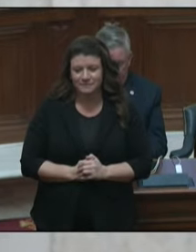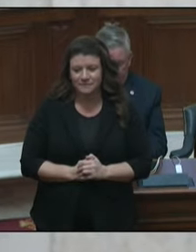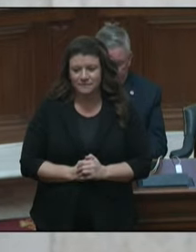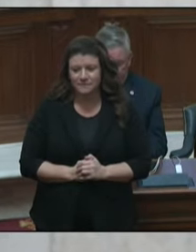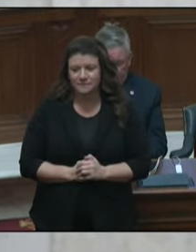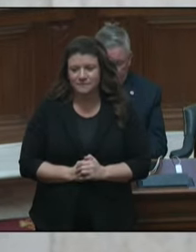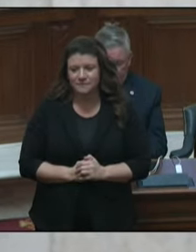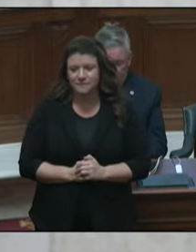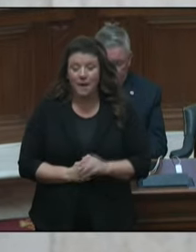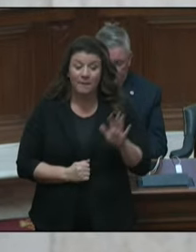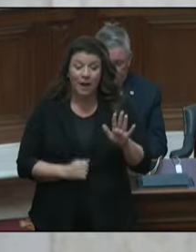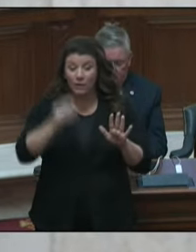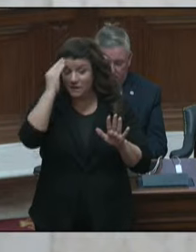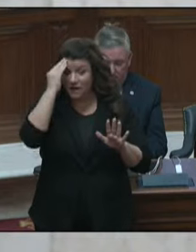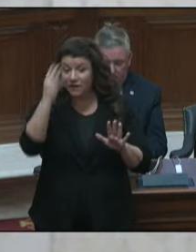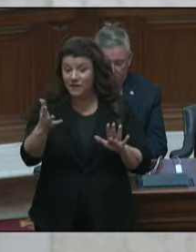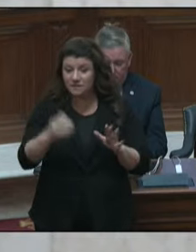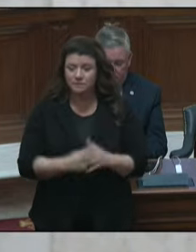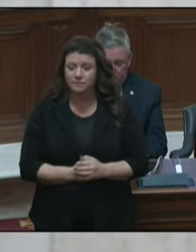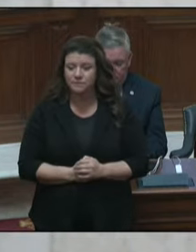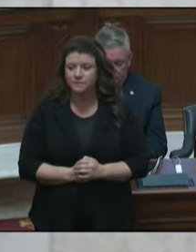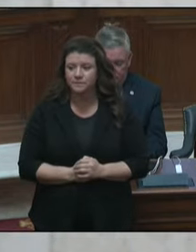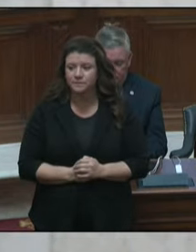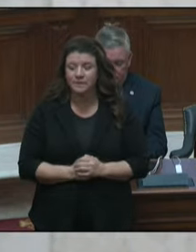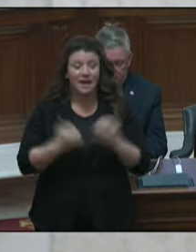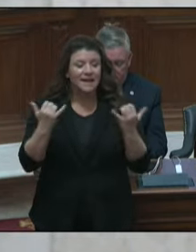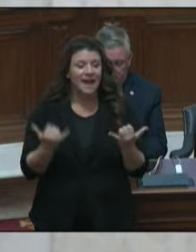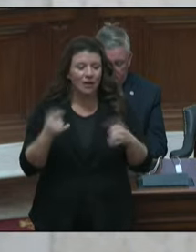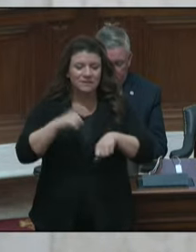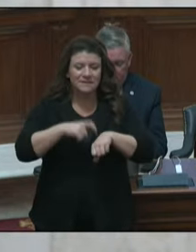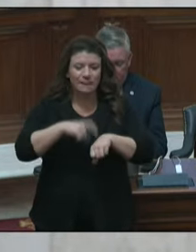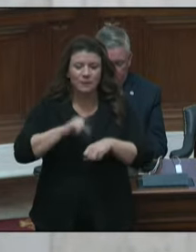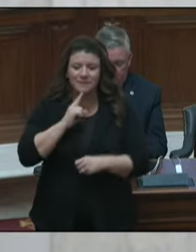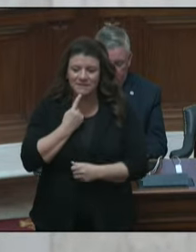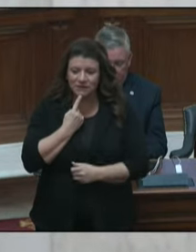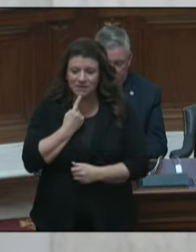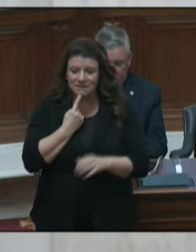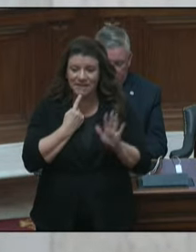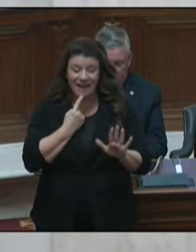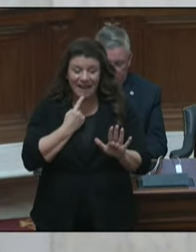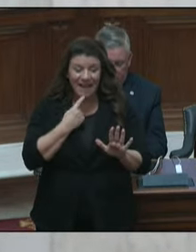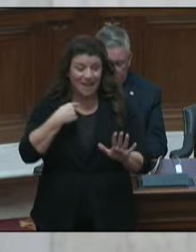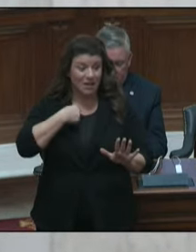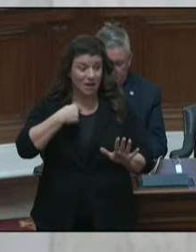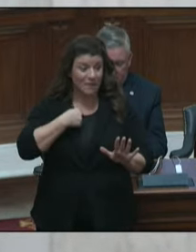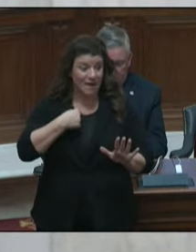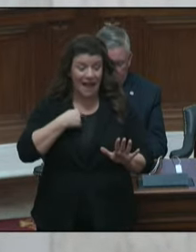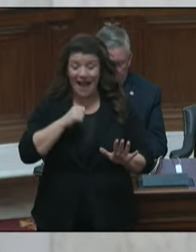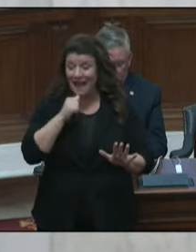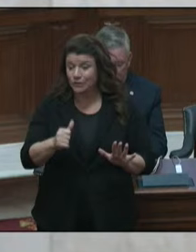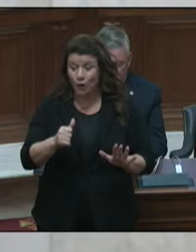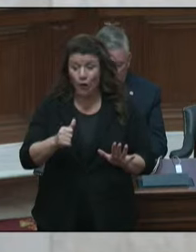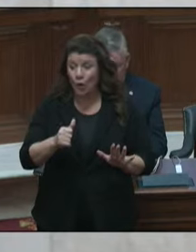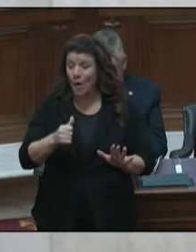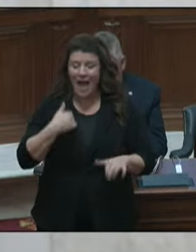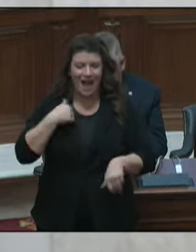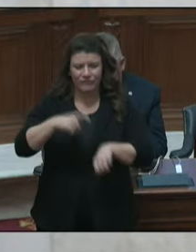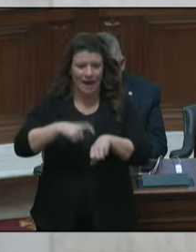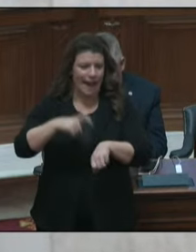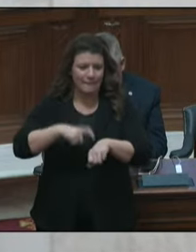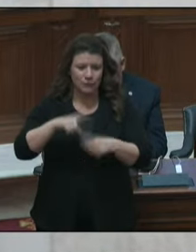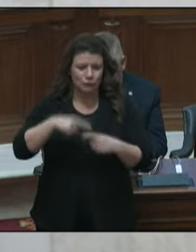But I just tell you just this. Now I'm going to be really serious with you, and you know me, I don't blow smoke at many people. I don't have time to do